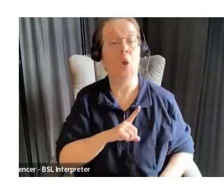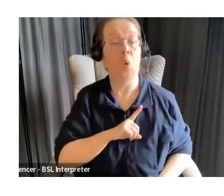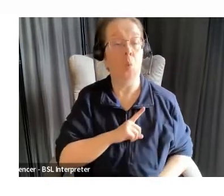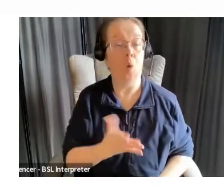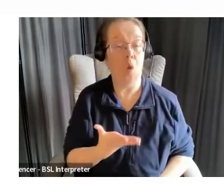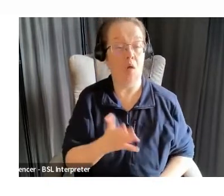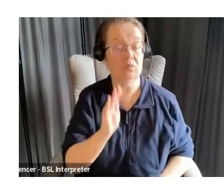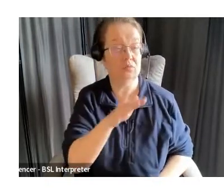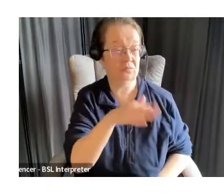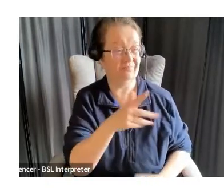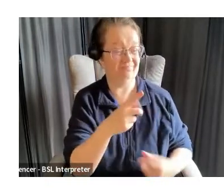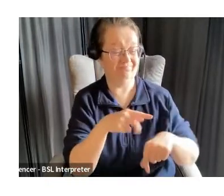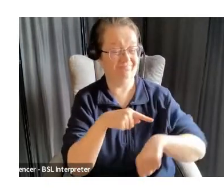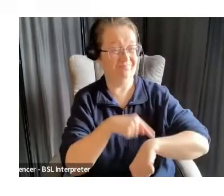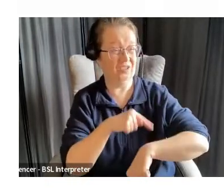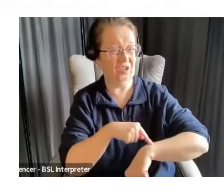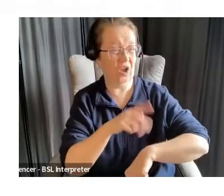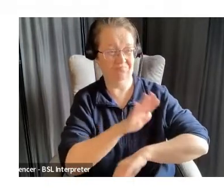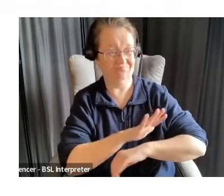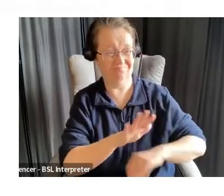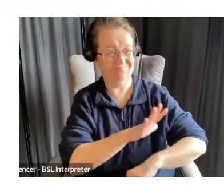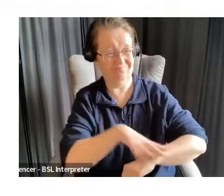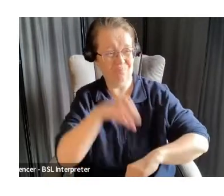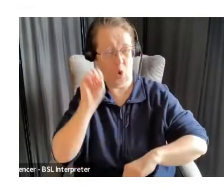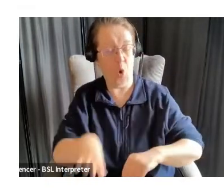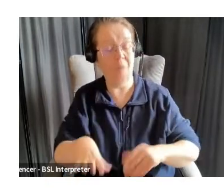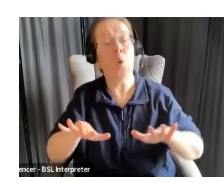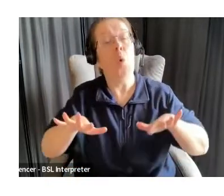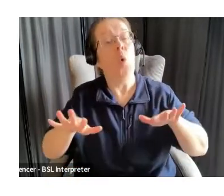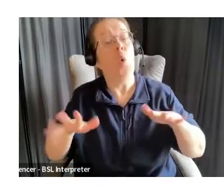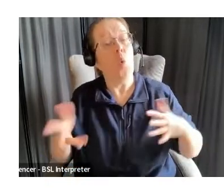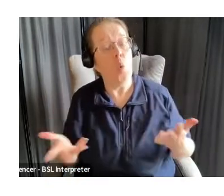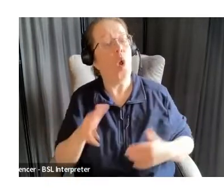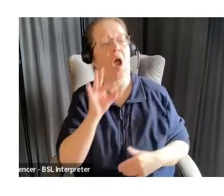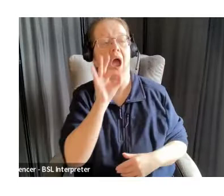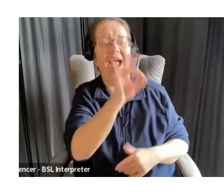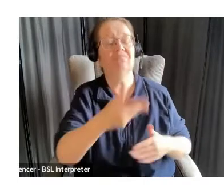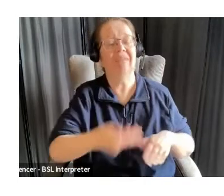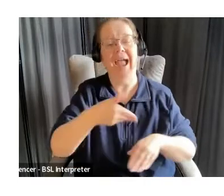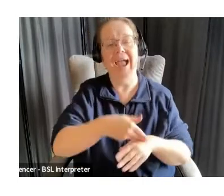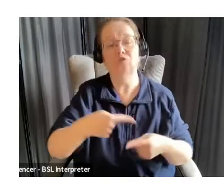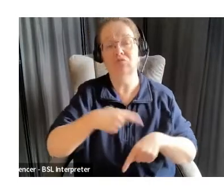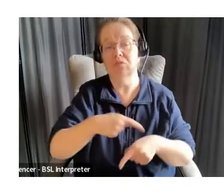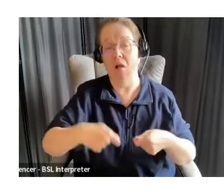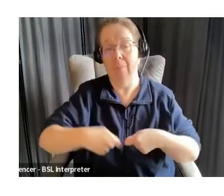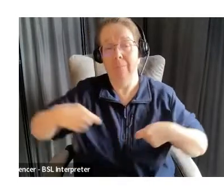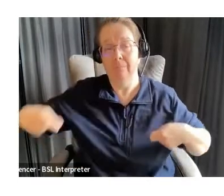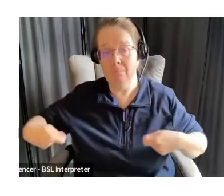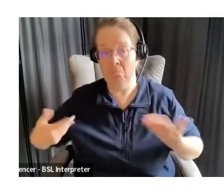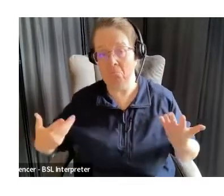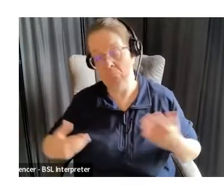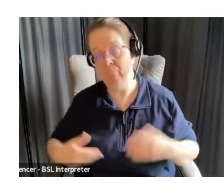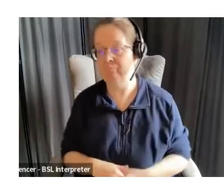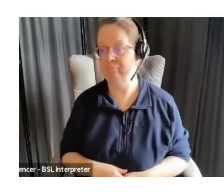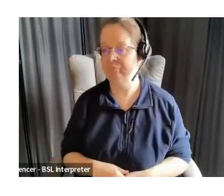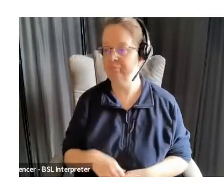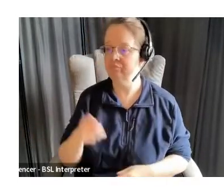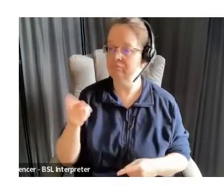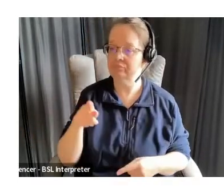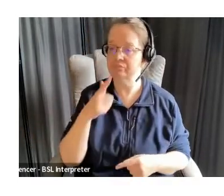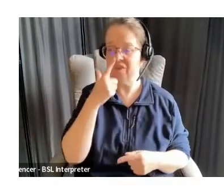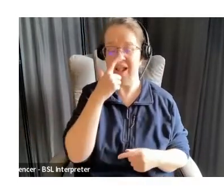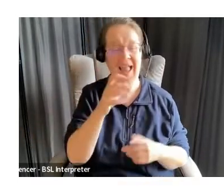it and ask for the assessment to be untimed or ask for more time? What about asking for the